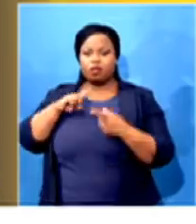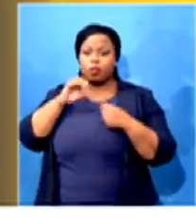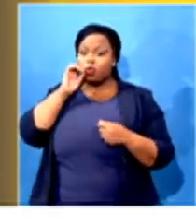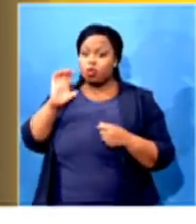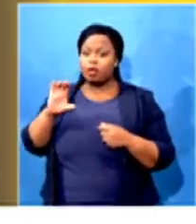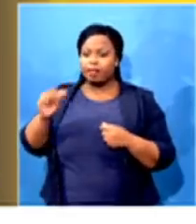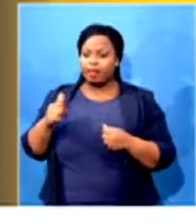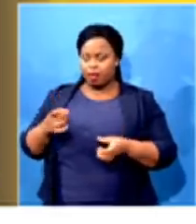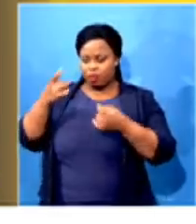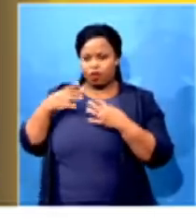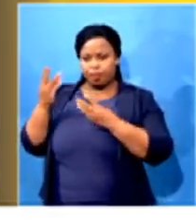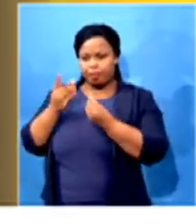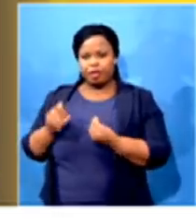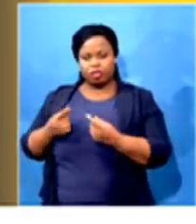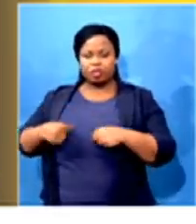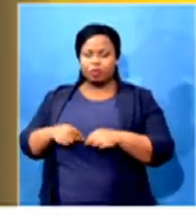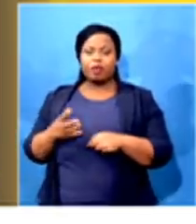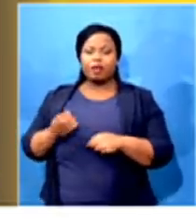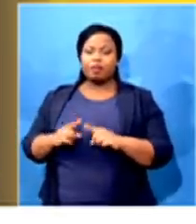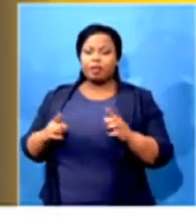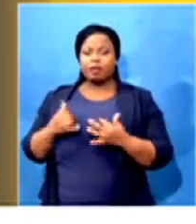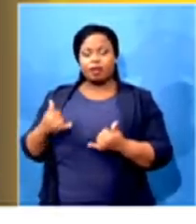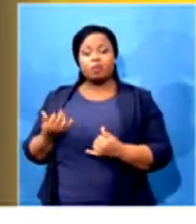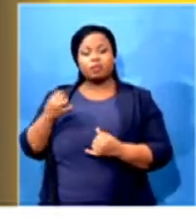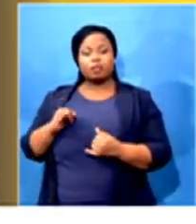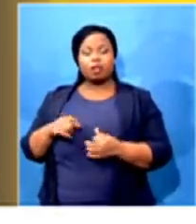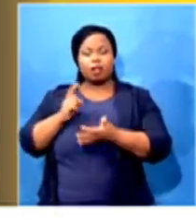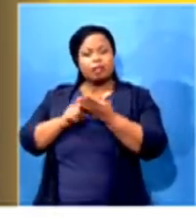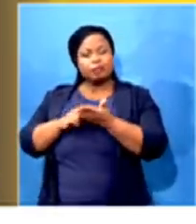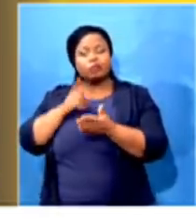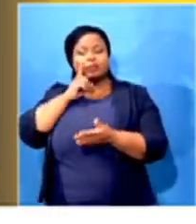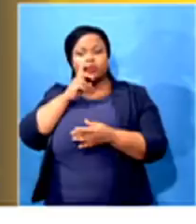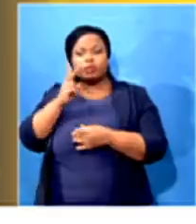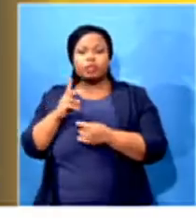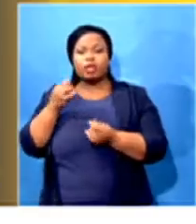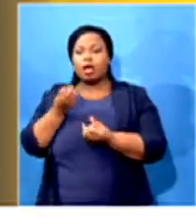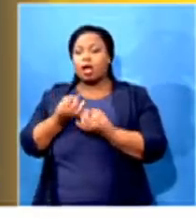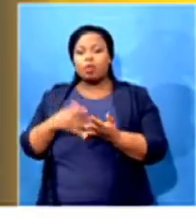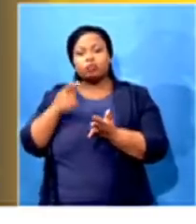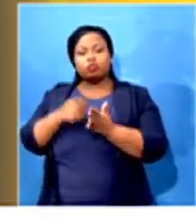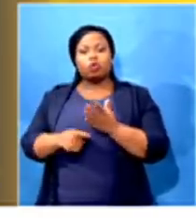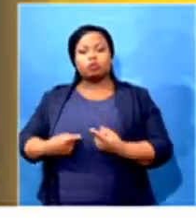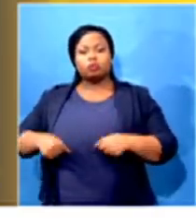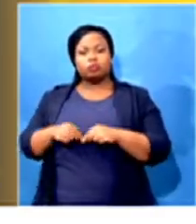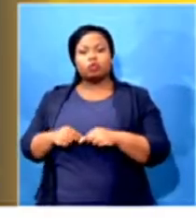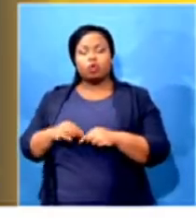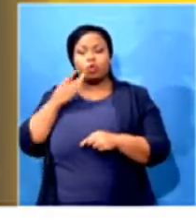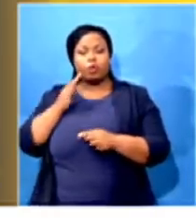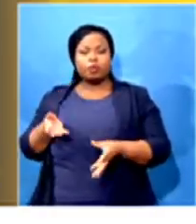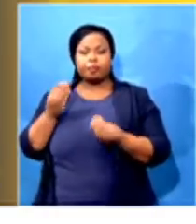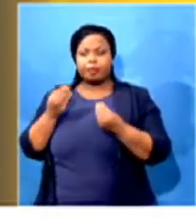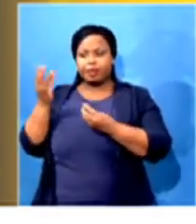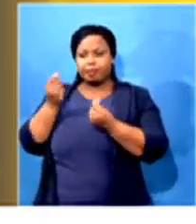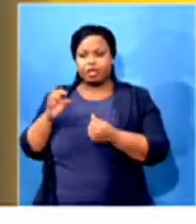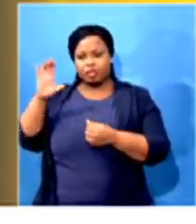forward us whatever budget. However, we are still currently working on how much it's going to cost us eventually once we have received the budget